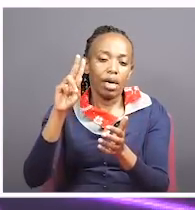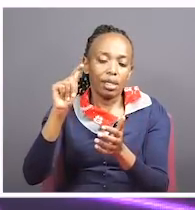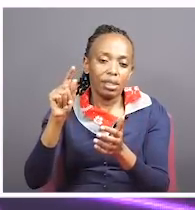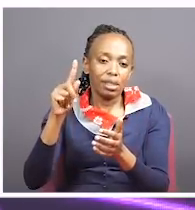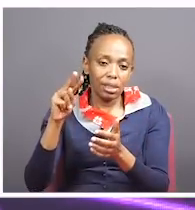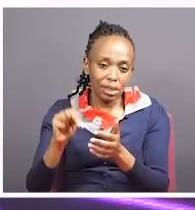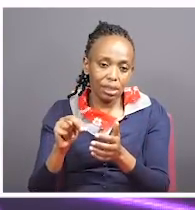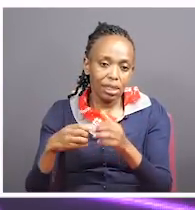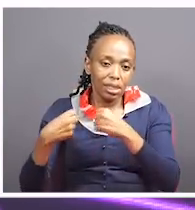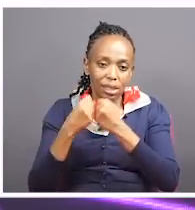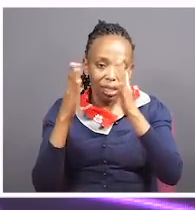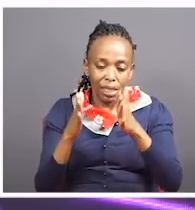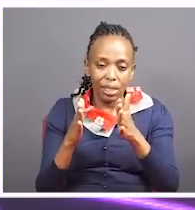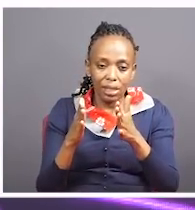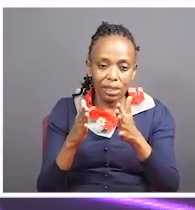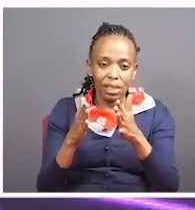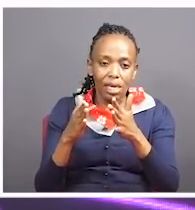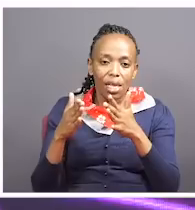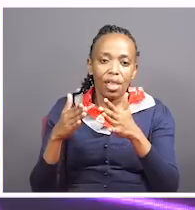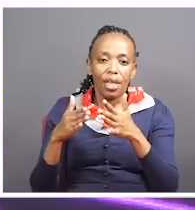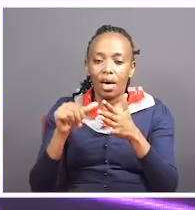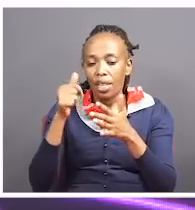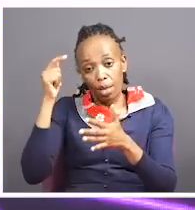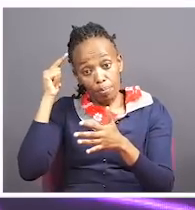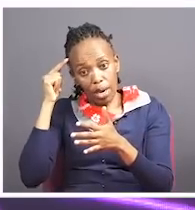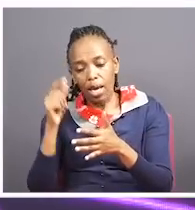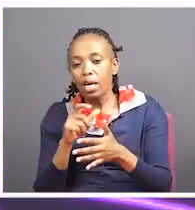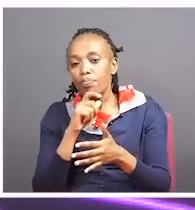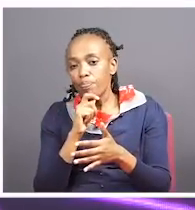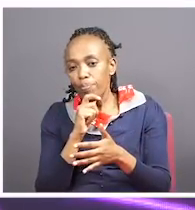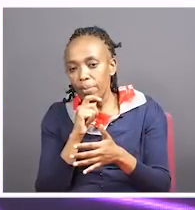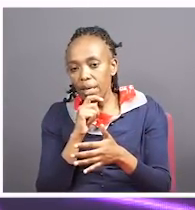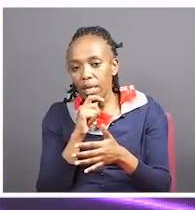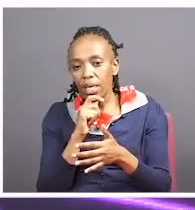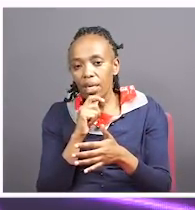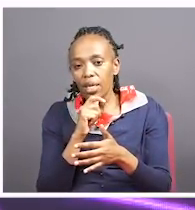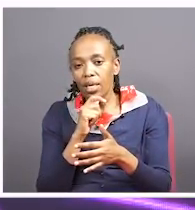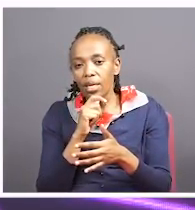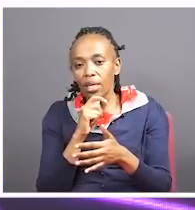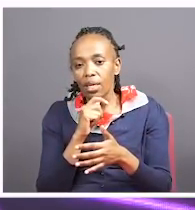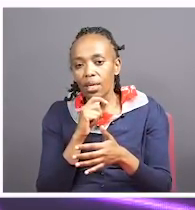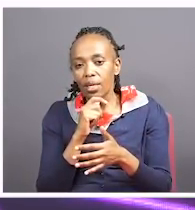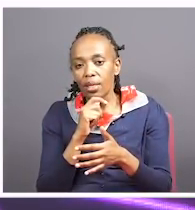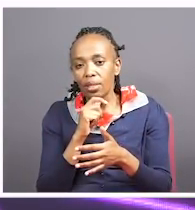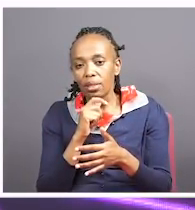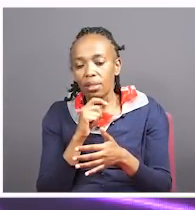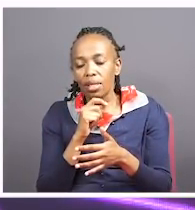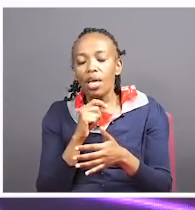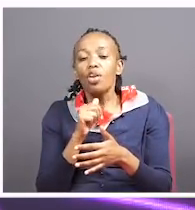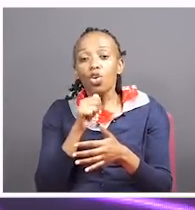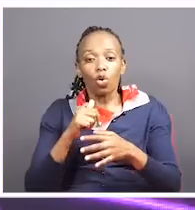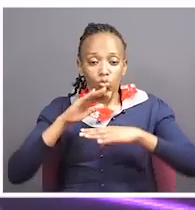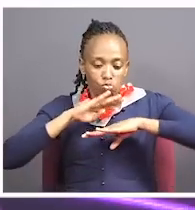Luther King Jr. challenged his fellow Blacks not to settle for